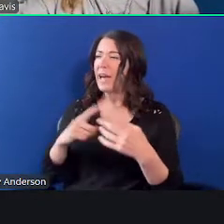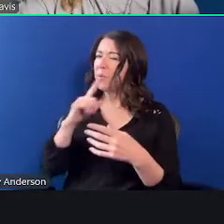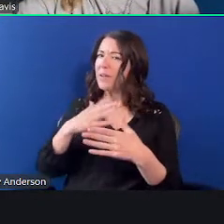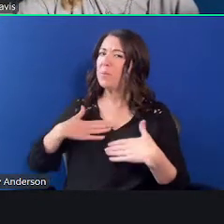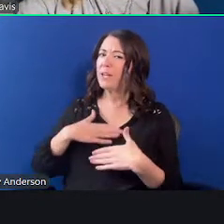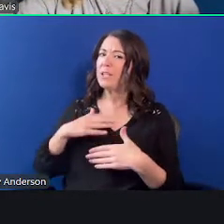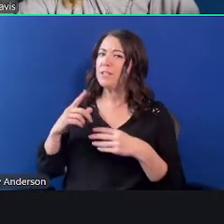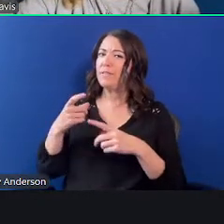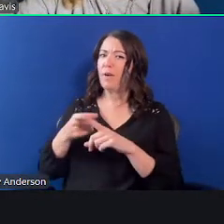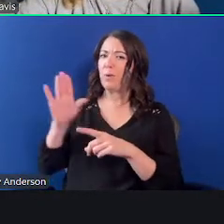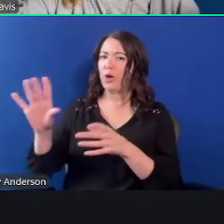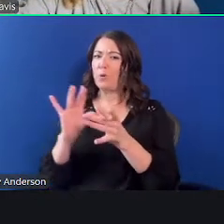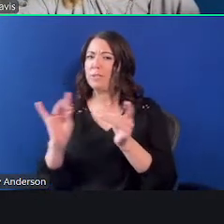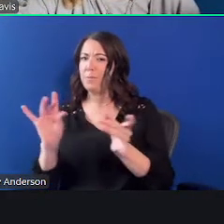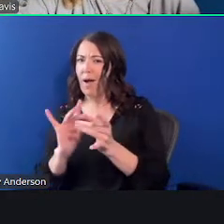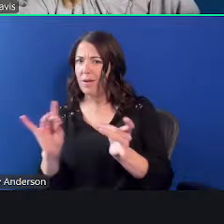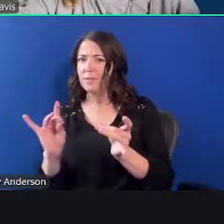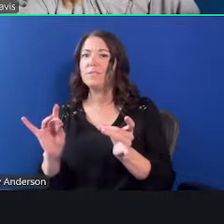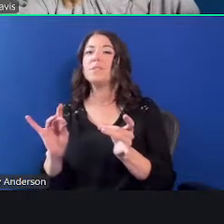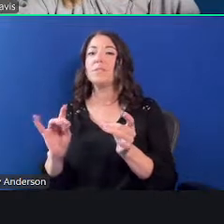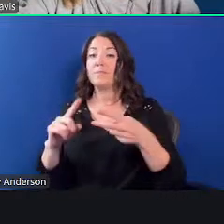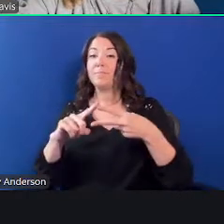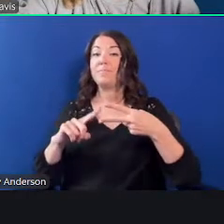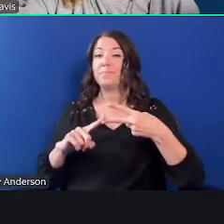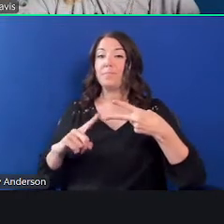response. One is that